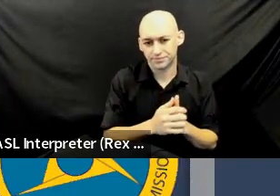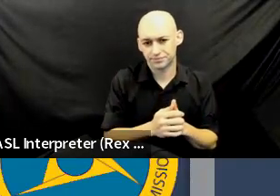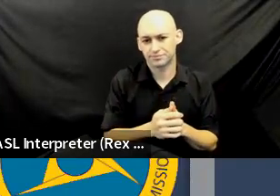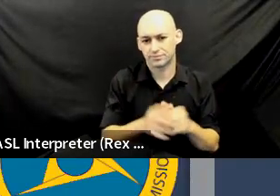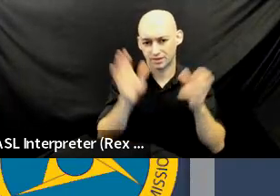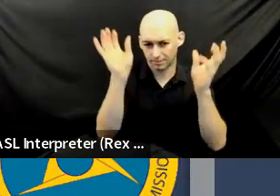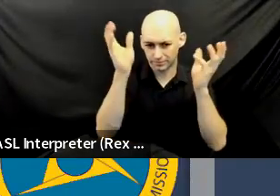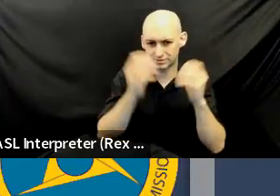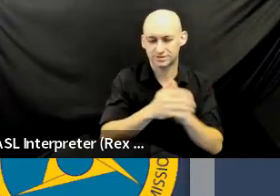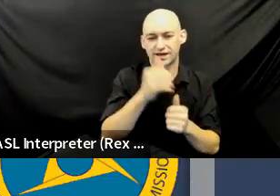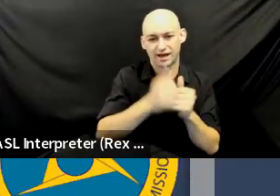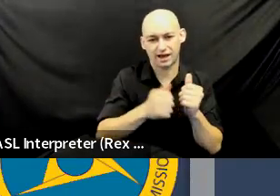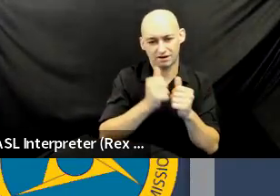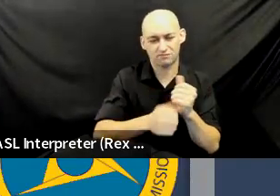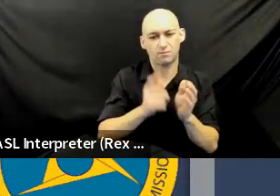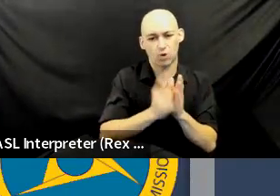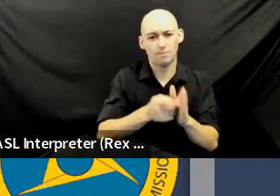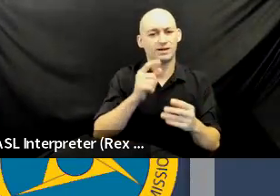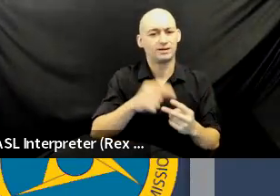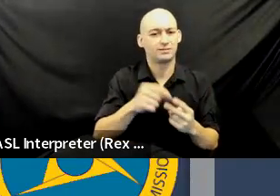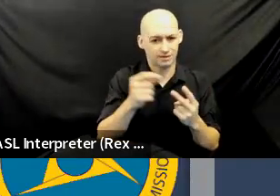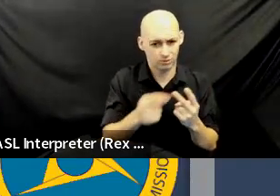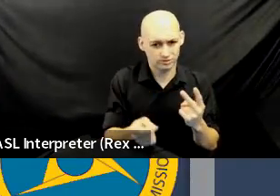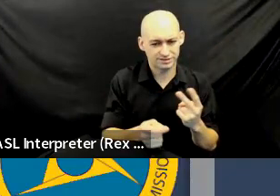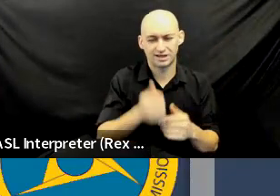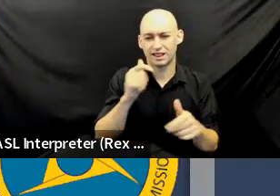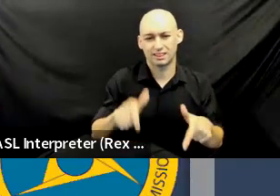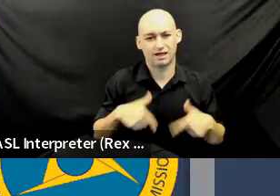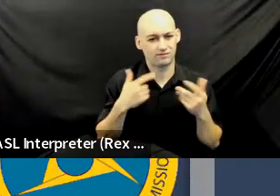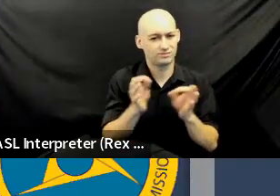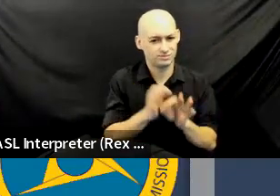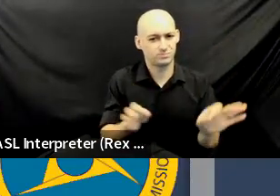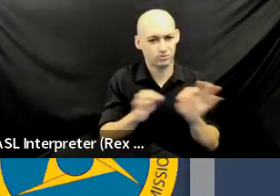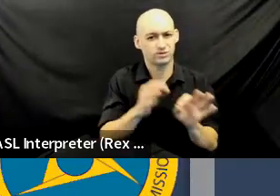every moment counts and lives are at stake. And these are